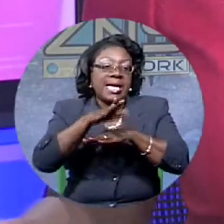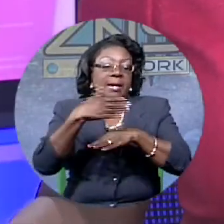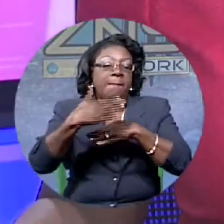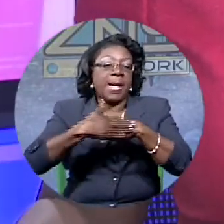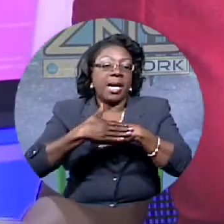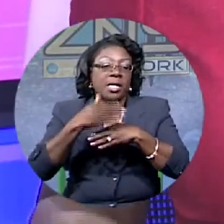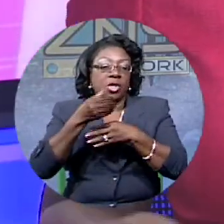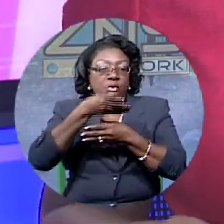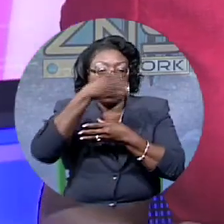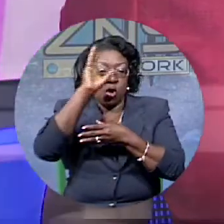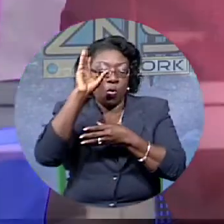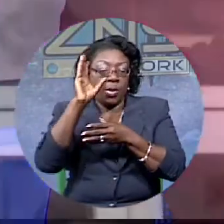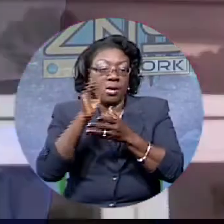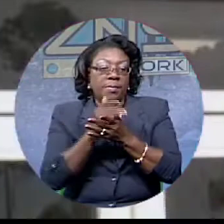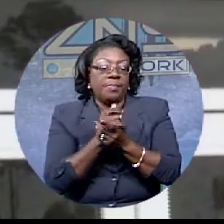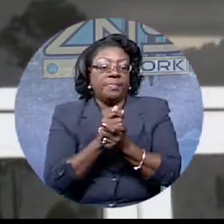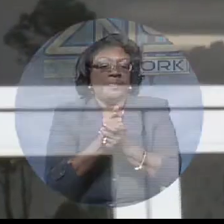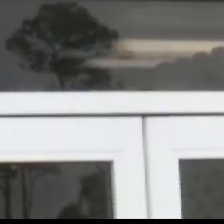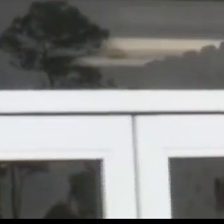shortly.